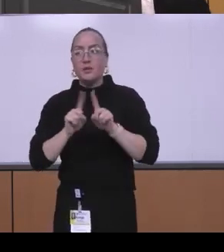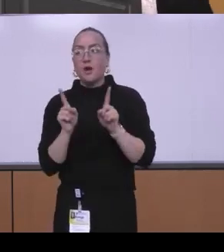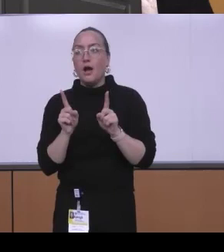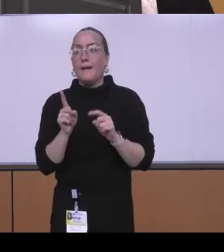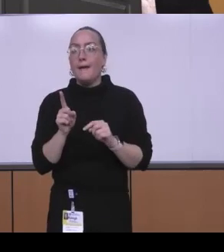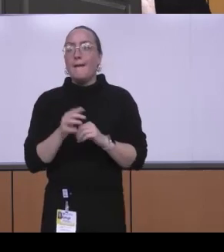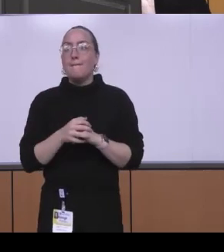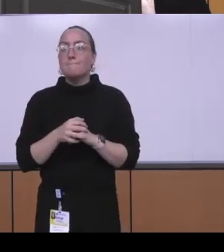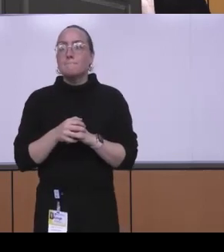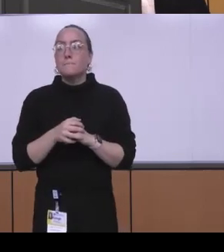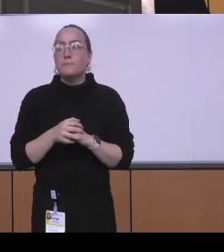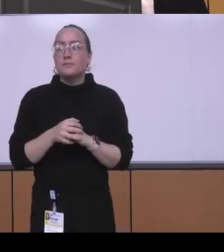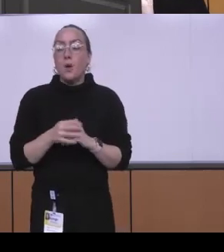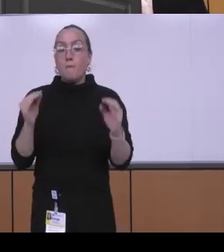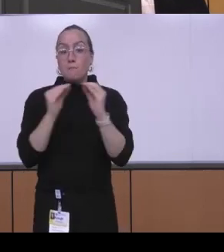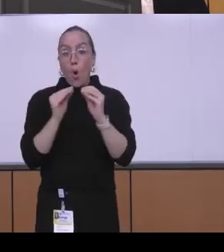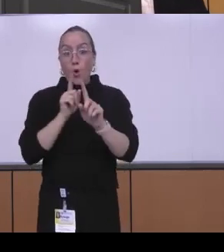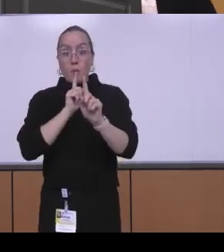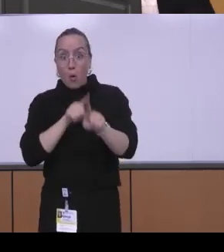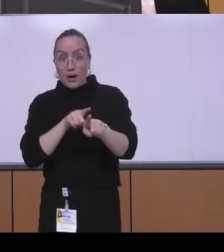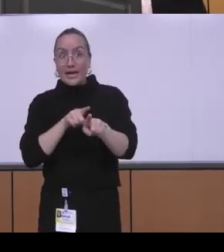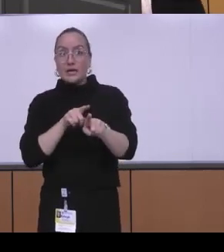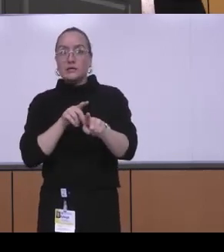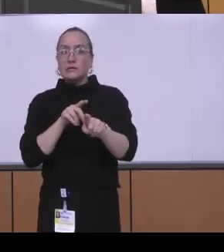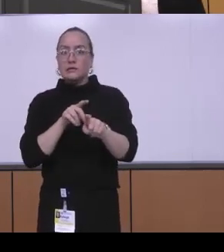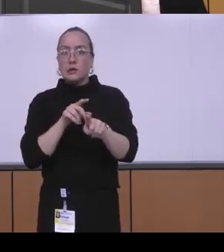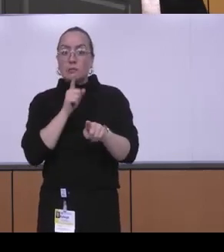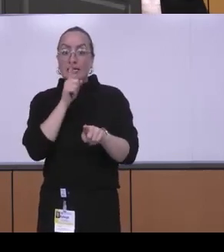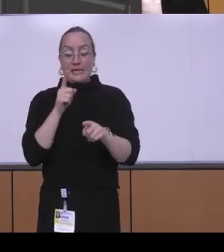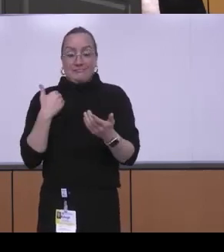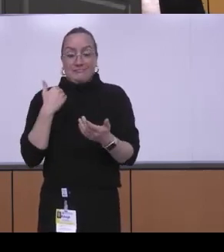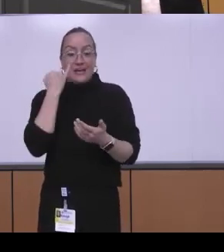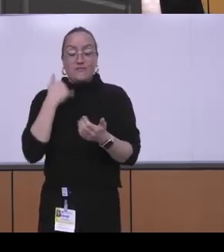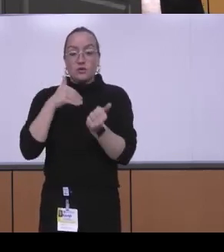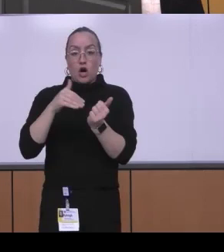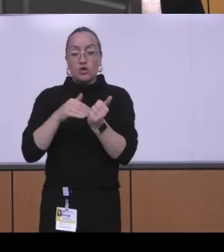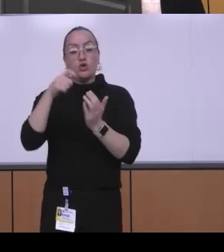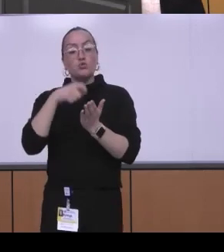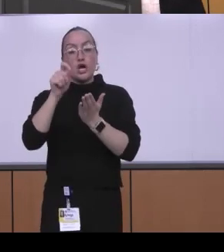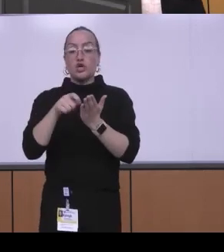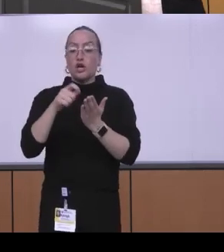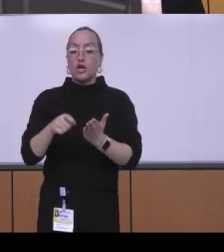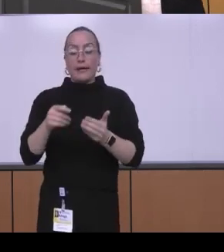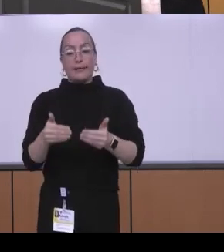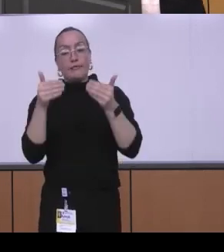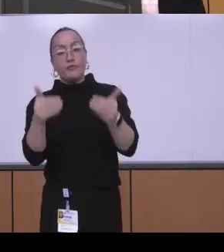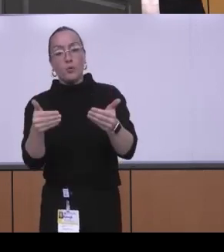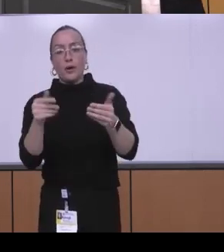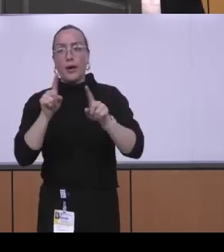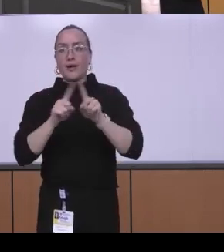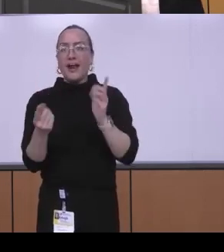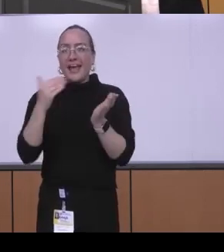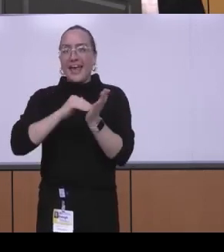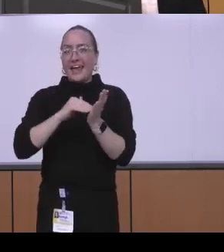the incentives are towards the more reporting for the clinician. You check a box, you move forward. But in fact, there is no accountability for